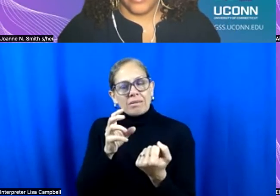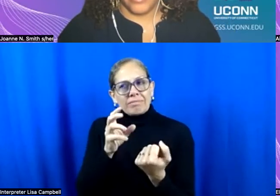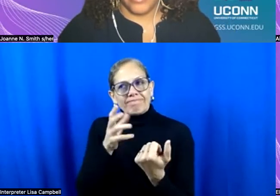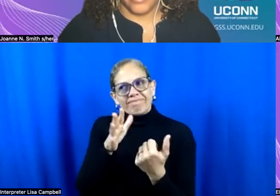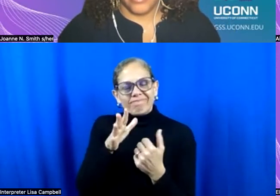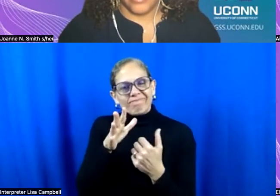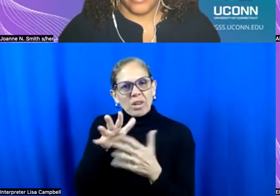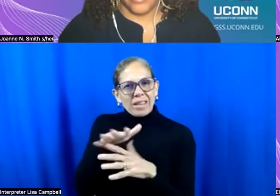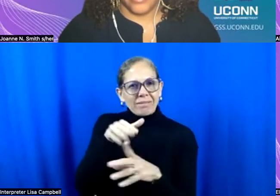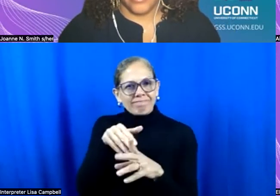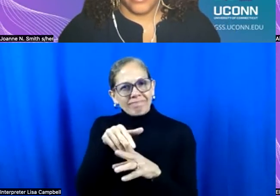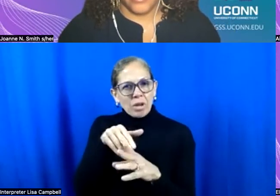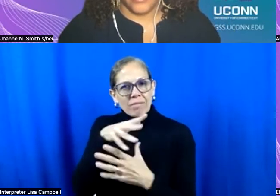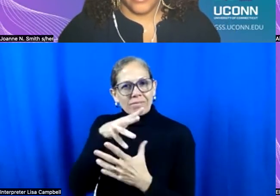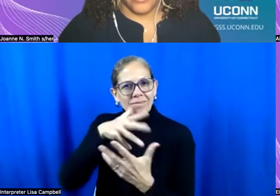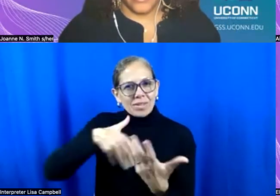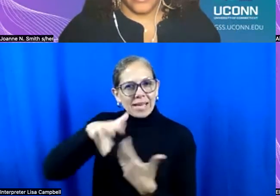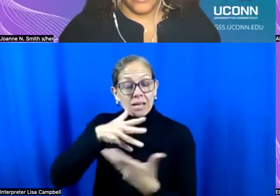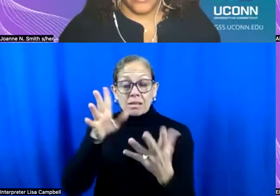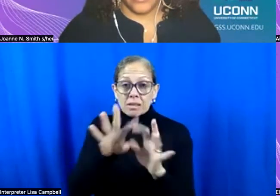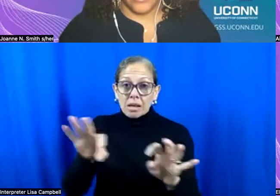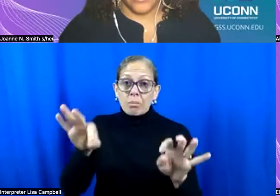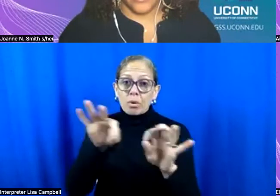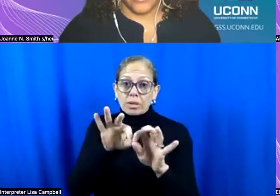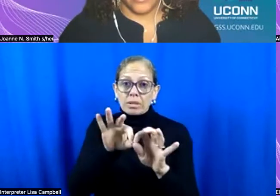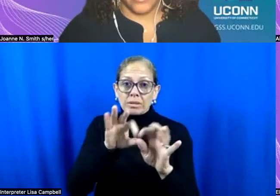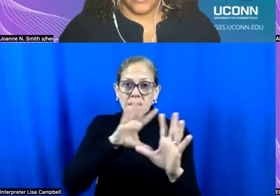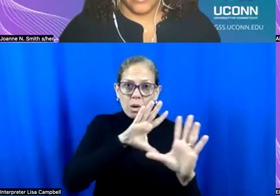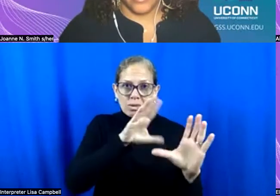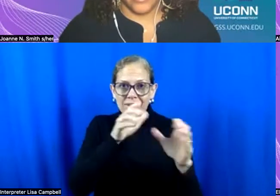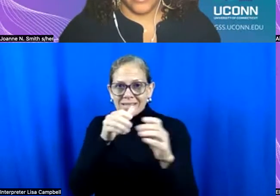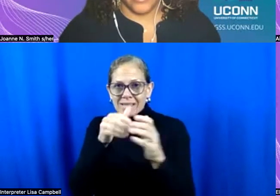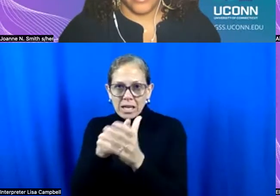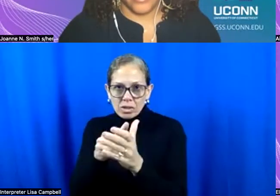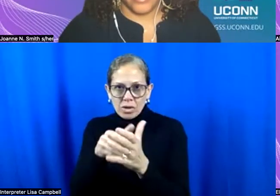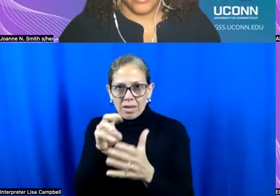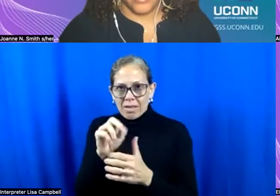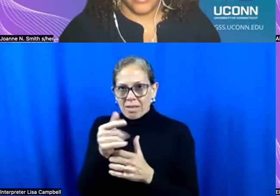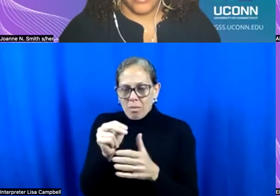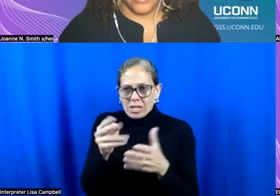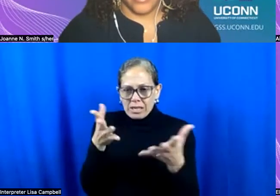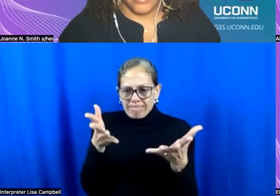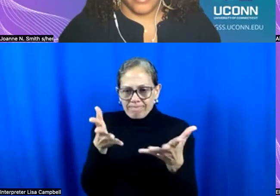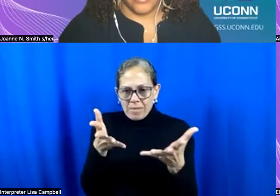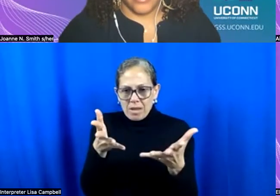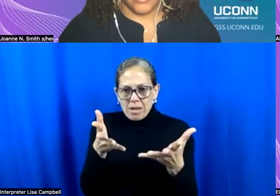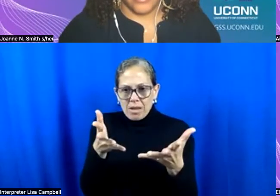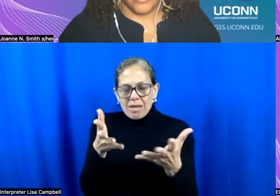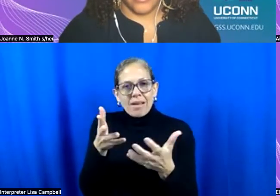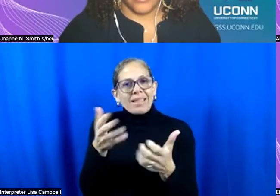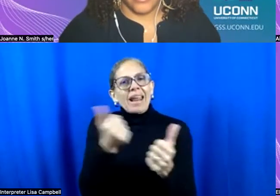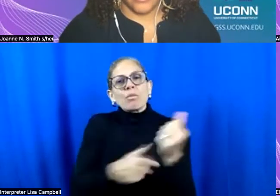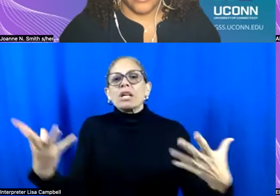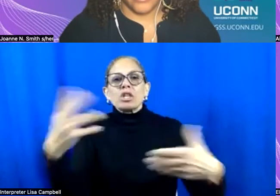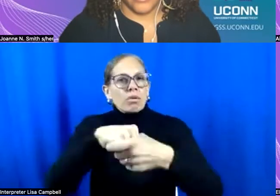margins. And it's very important to center, for me, the margins, because when we center the margins, then everybody comes